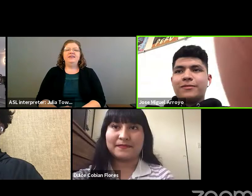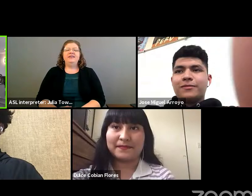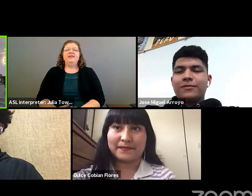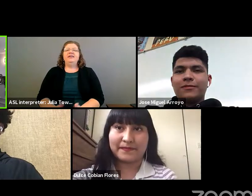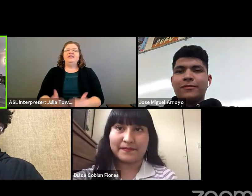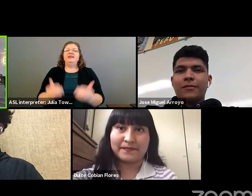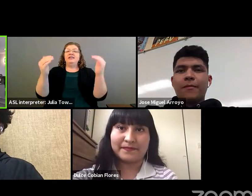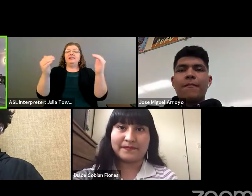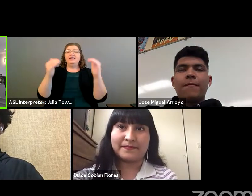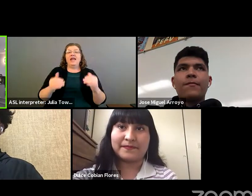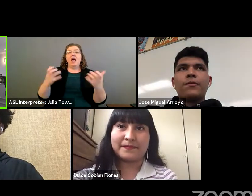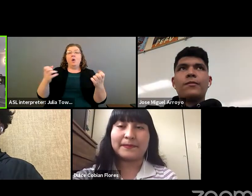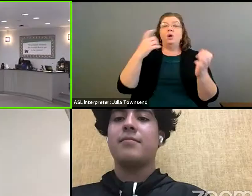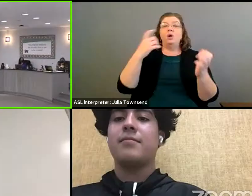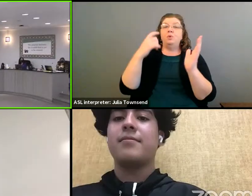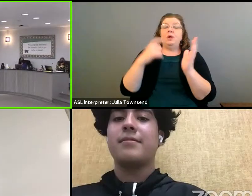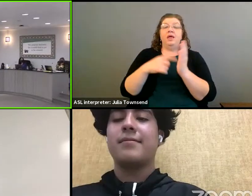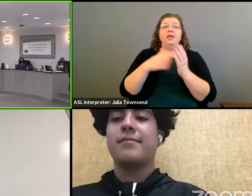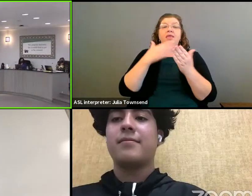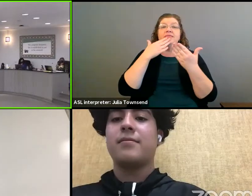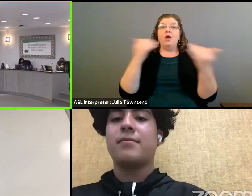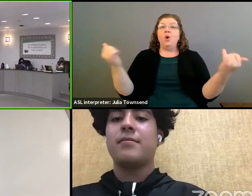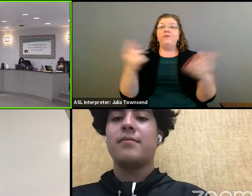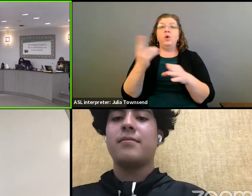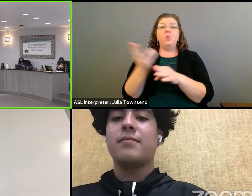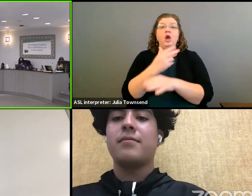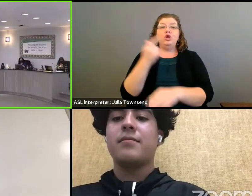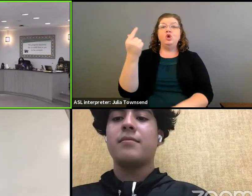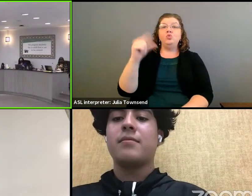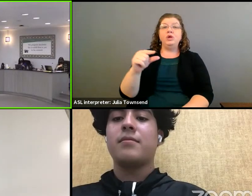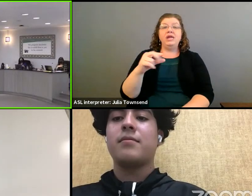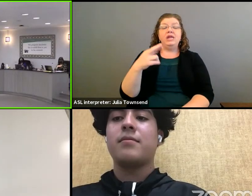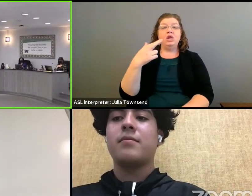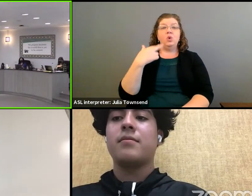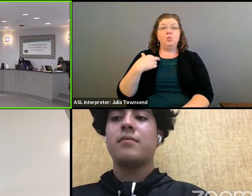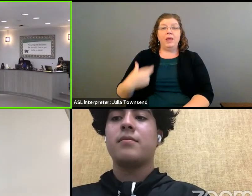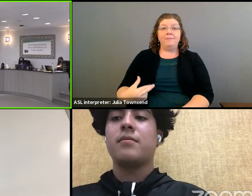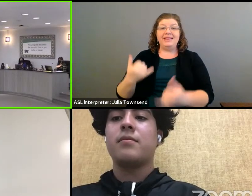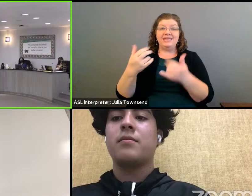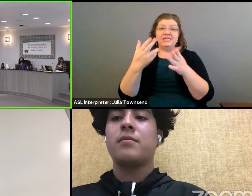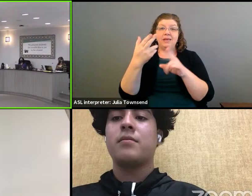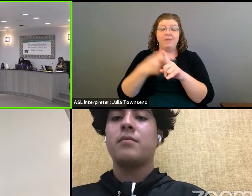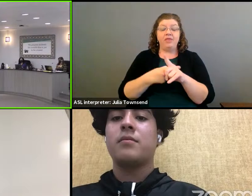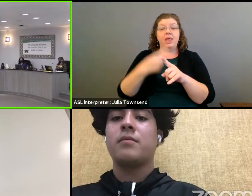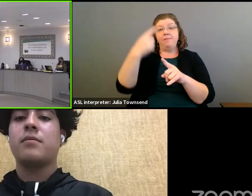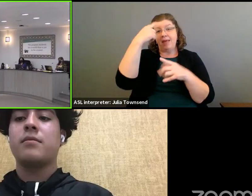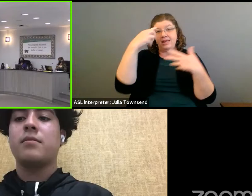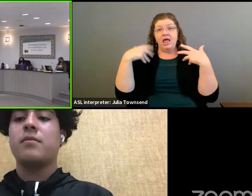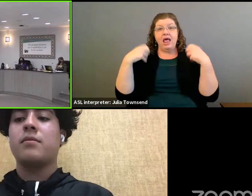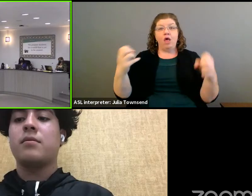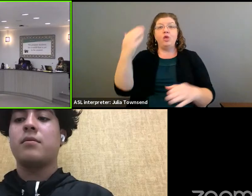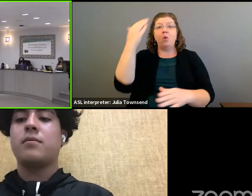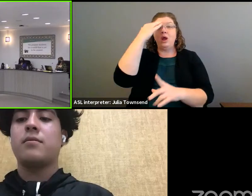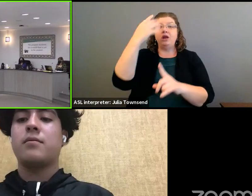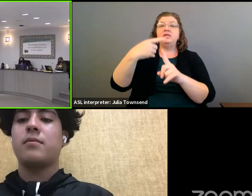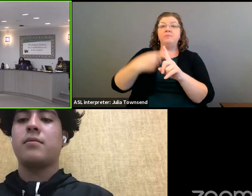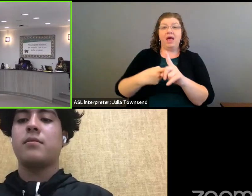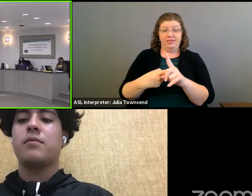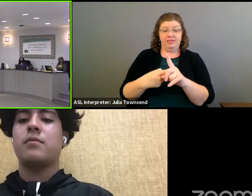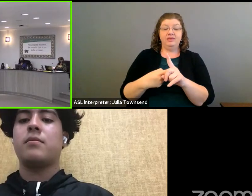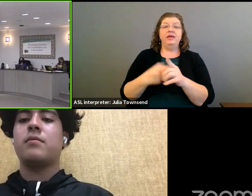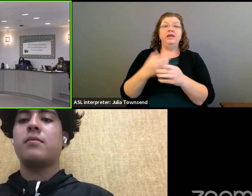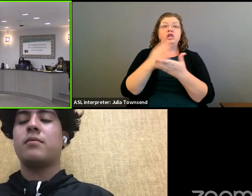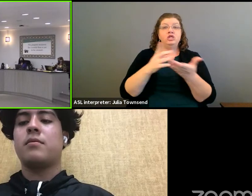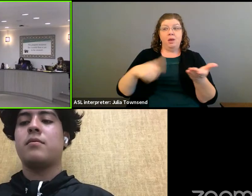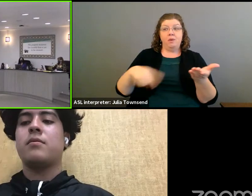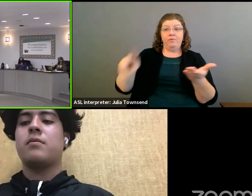to recognize, I thank you all for wearing your green ribbons. This month is Mental Health Awareness Month. Some of you know